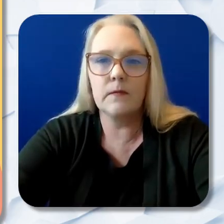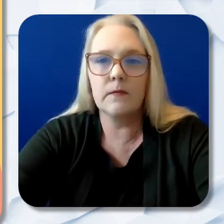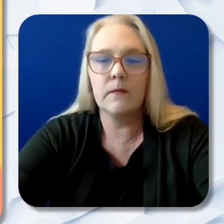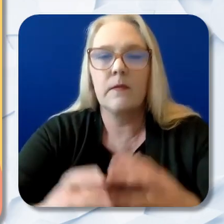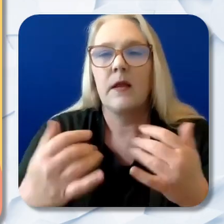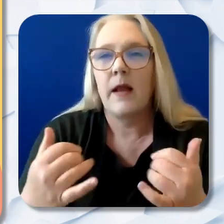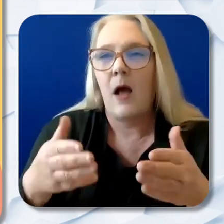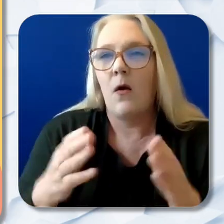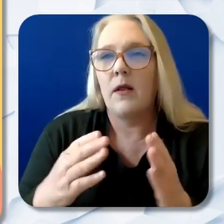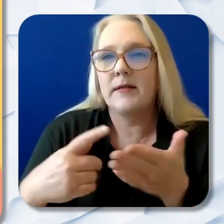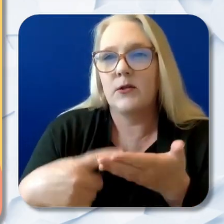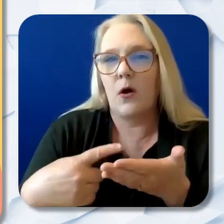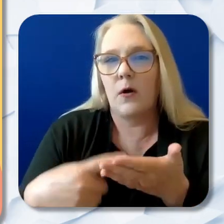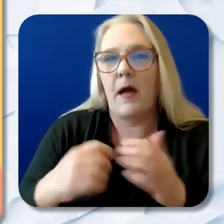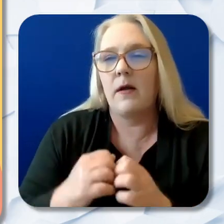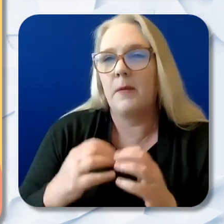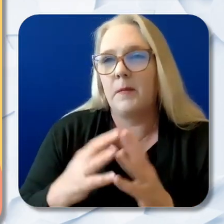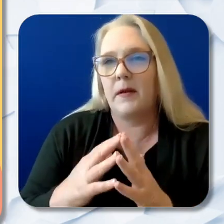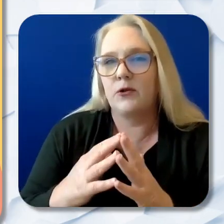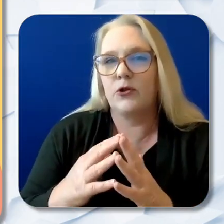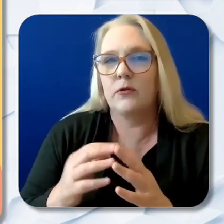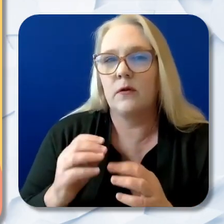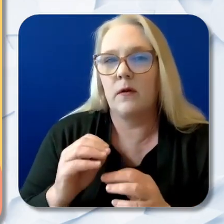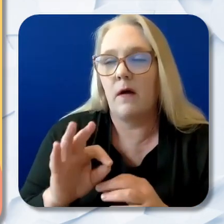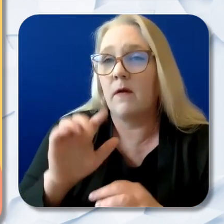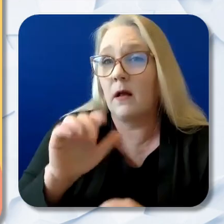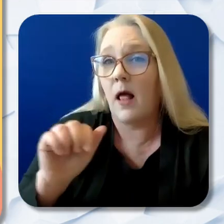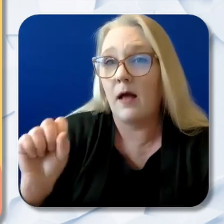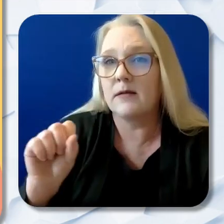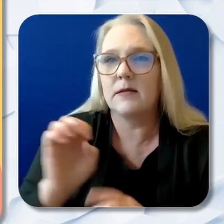Now let's talk about implementation of class environment.